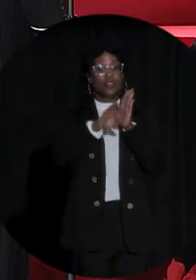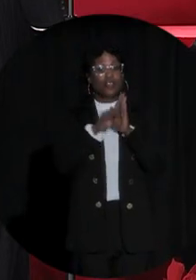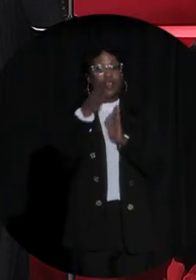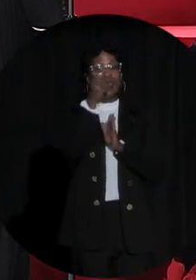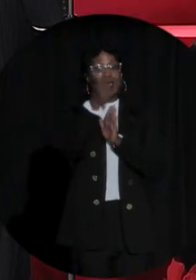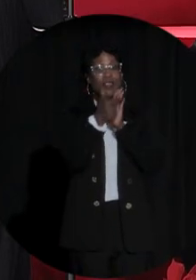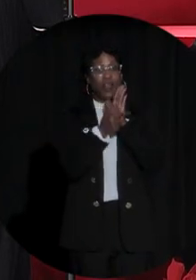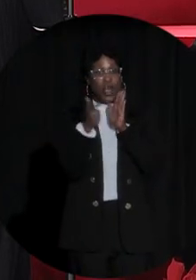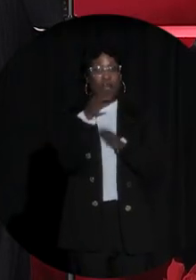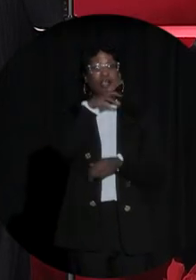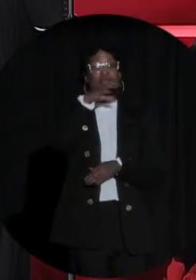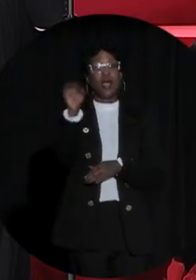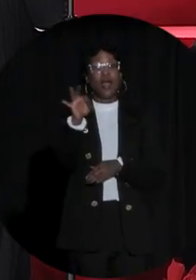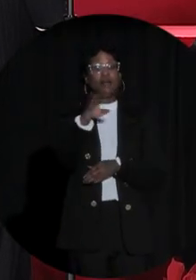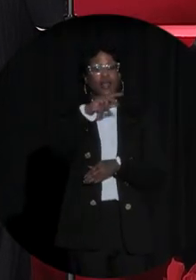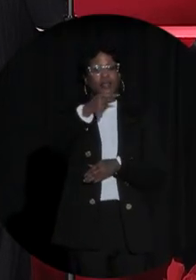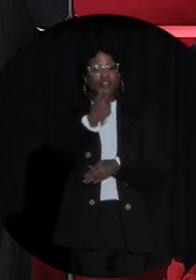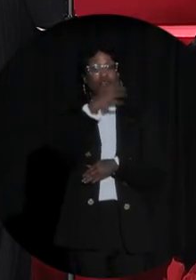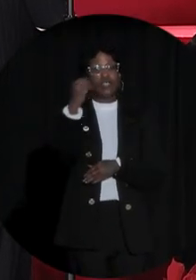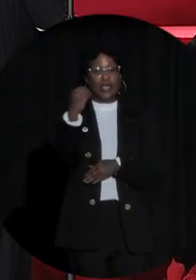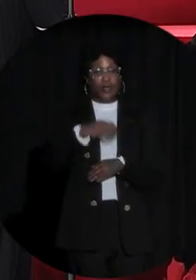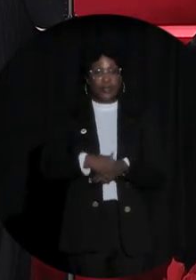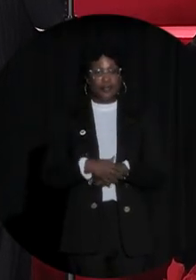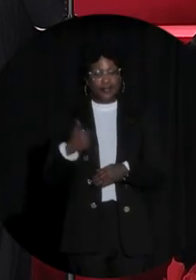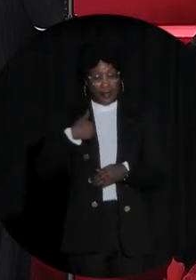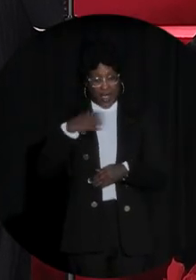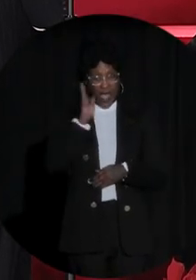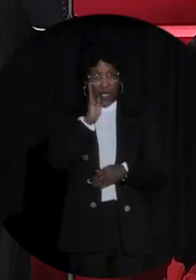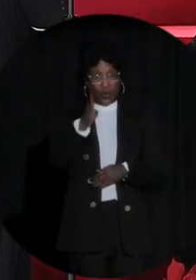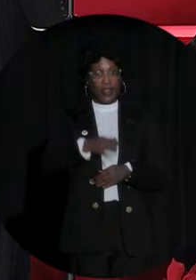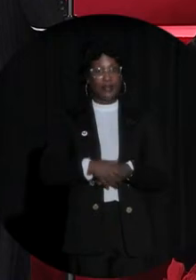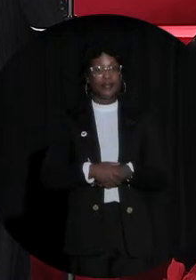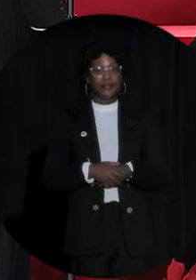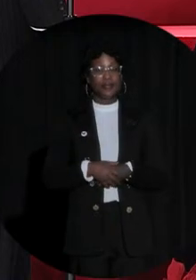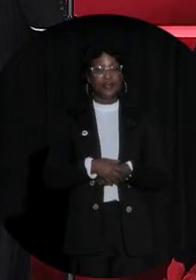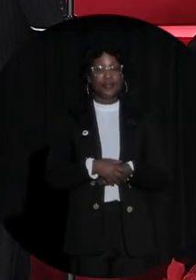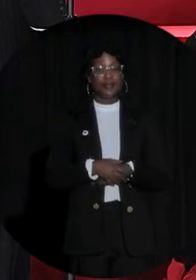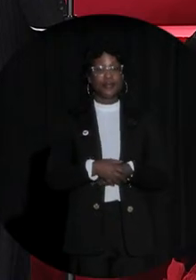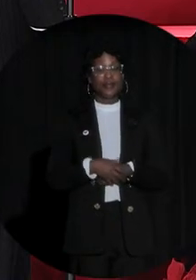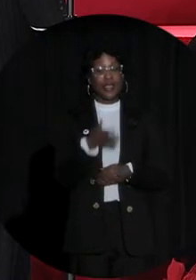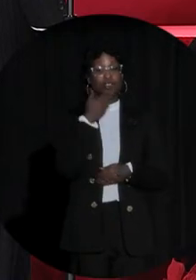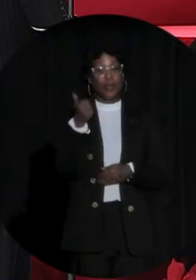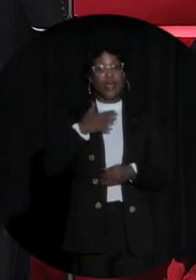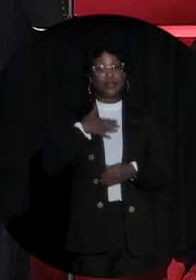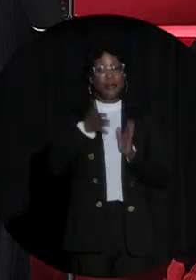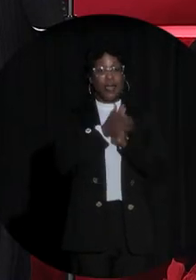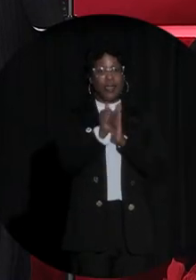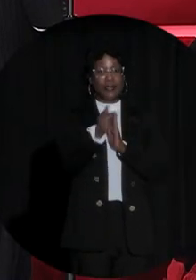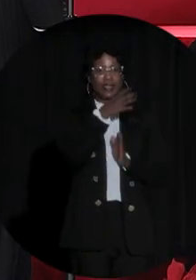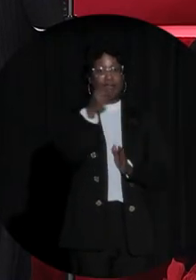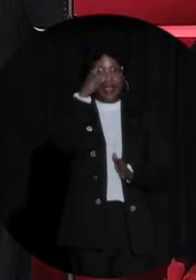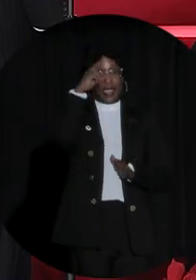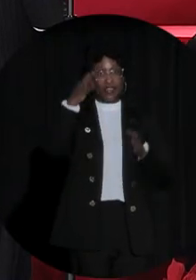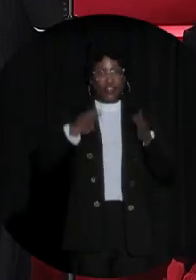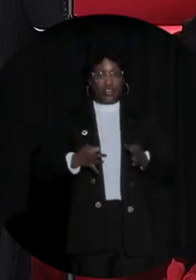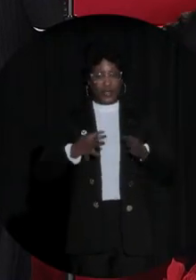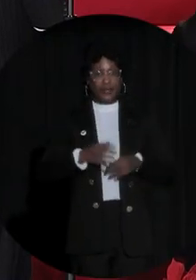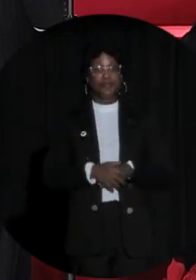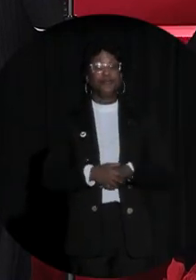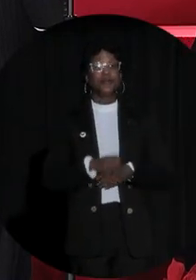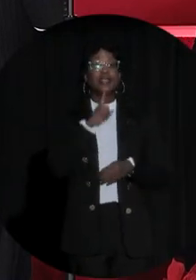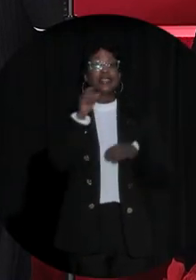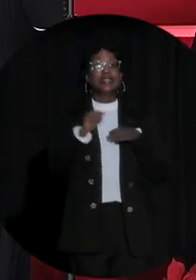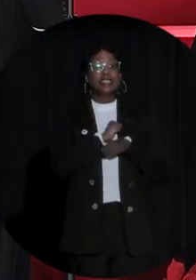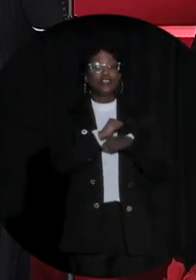the charter and laws of Prince George's County. And that I will. And that I will. To the best of my skill and judgment. To the best of my skills and